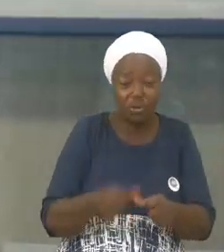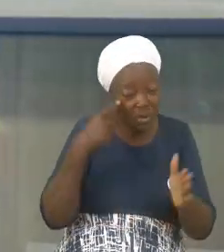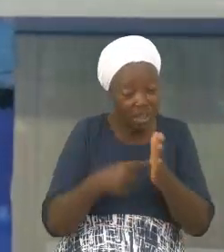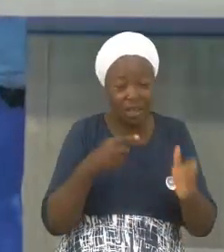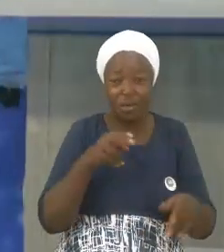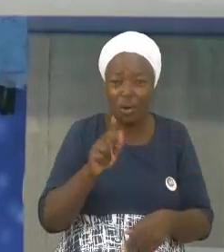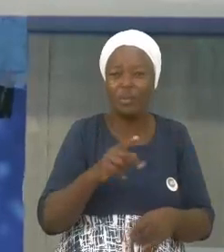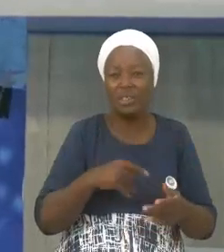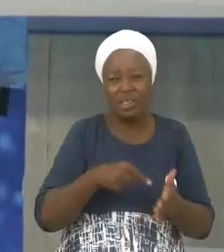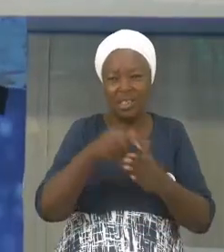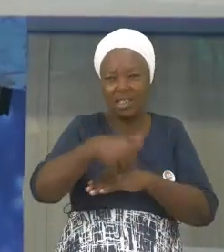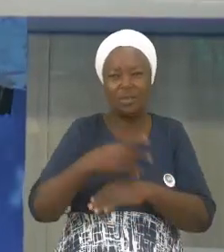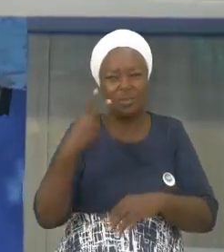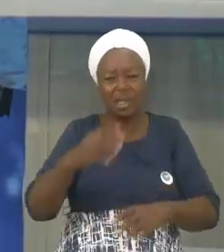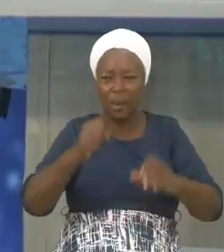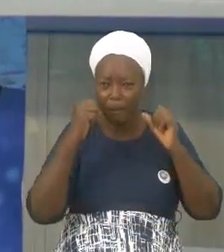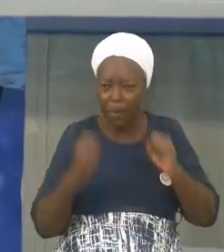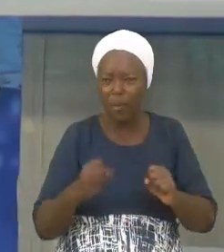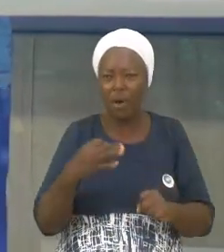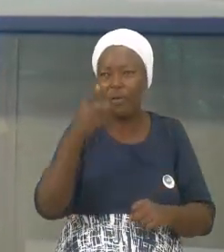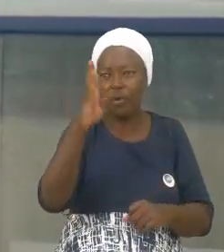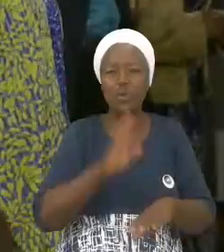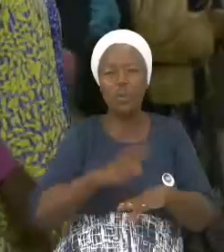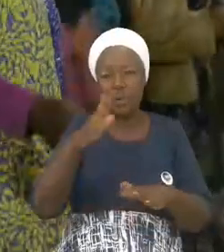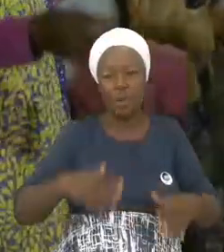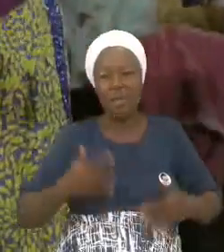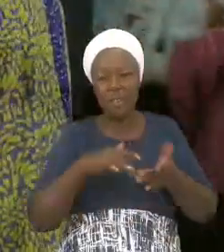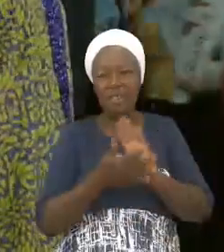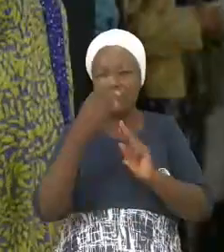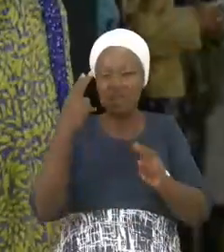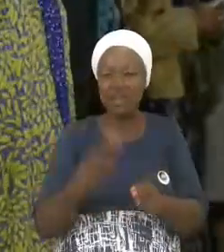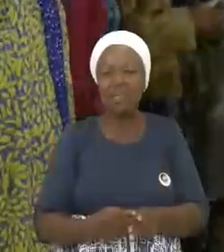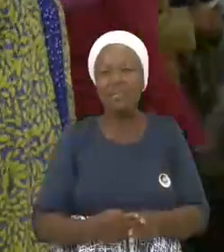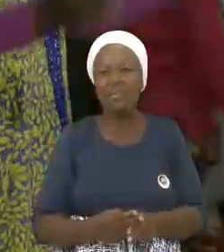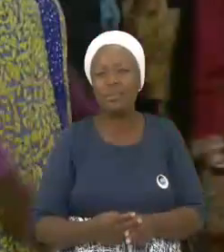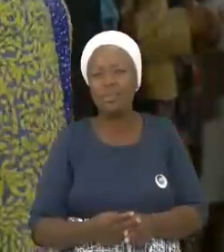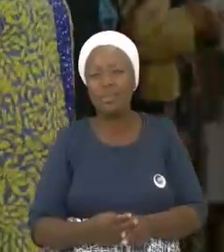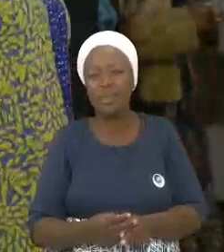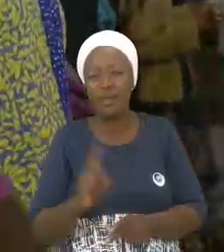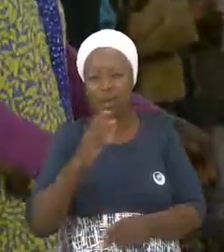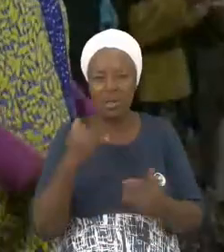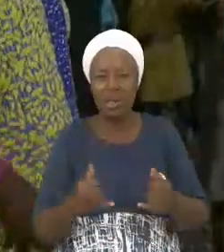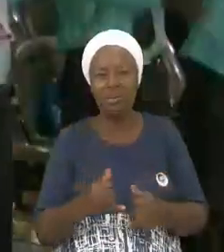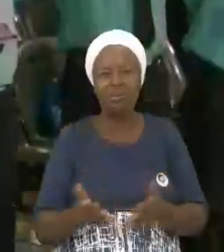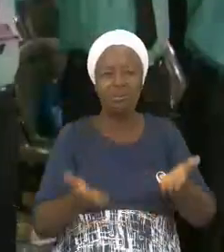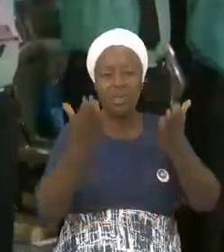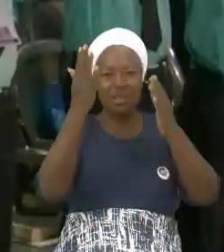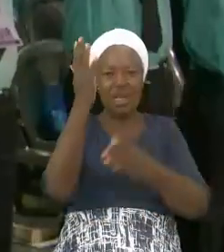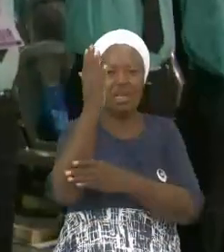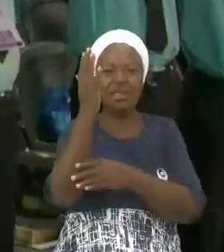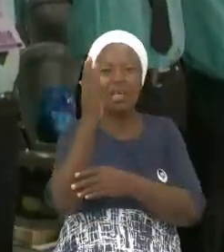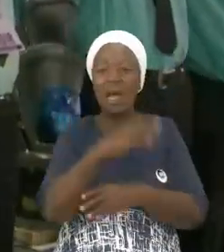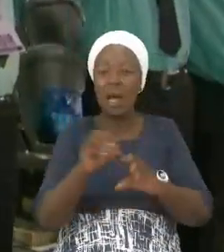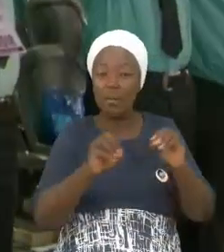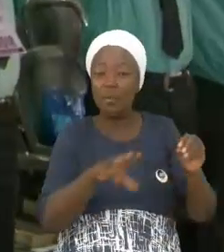Tonight, you'll see the power of God upon your life. Yes. Where are you? Raise up that hand and lay